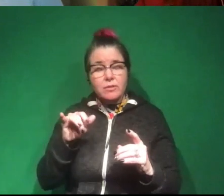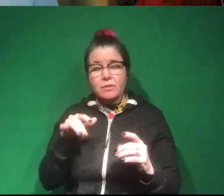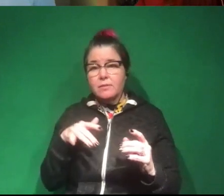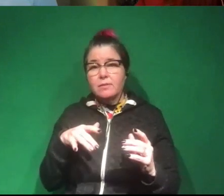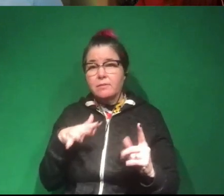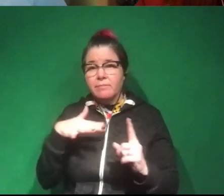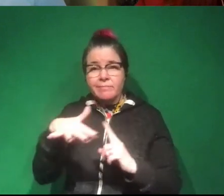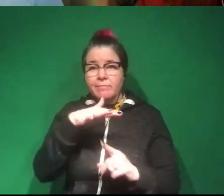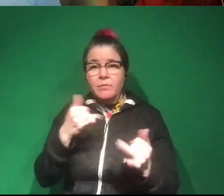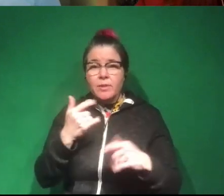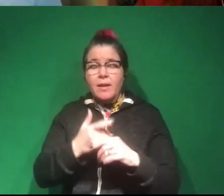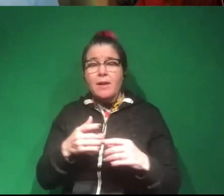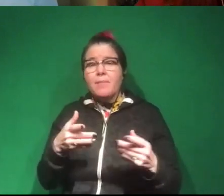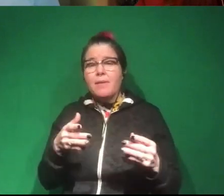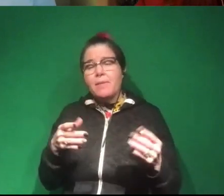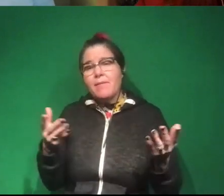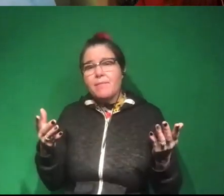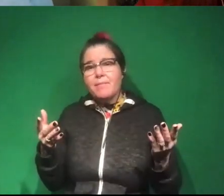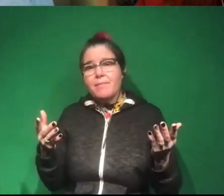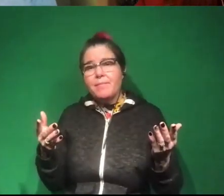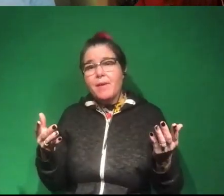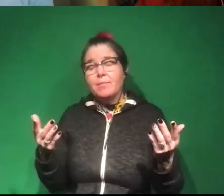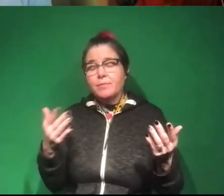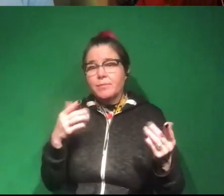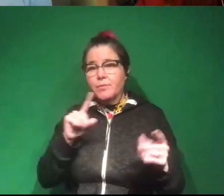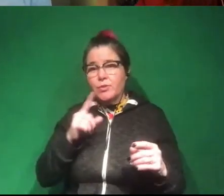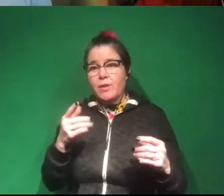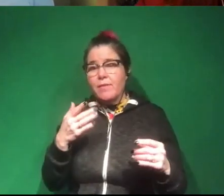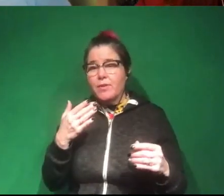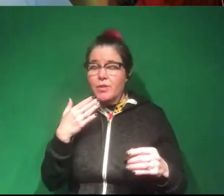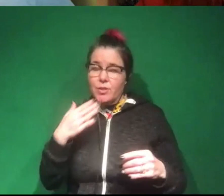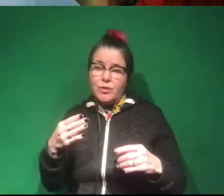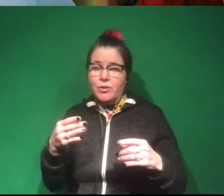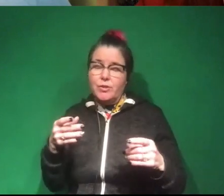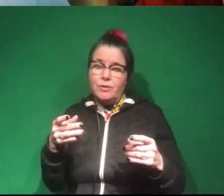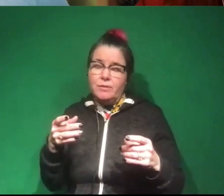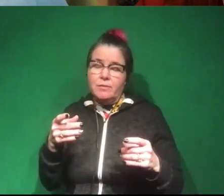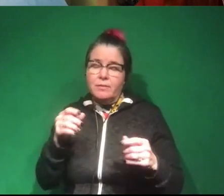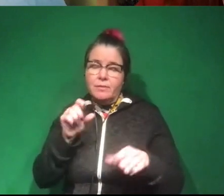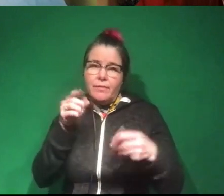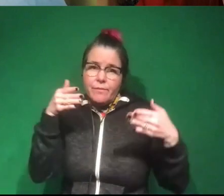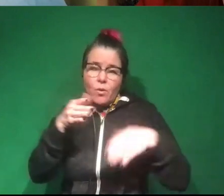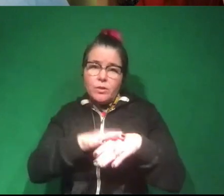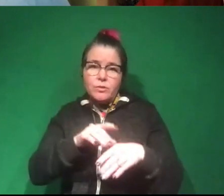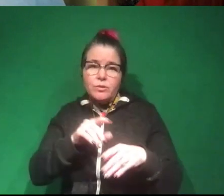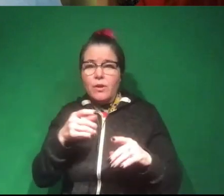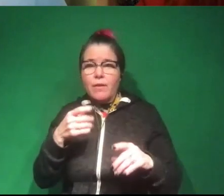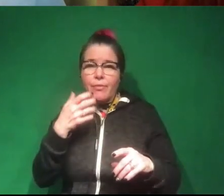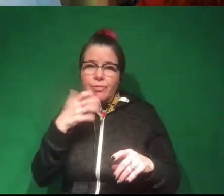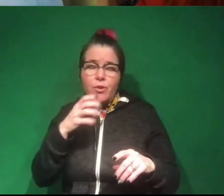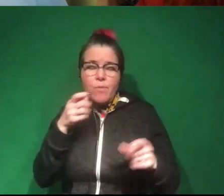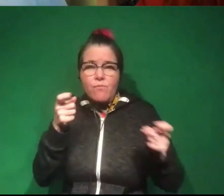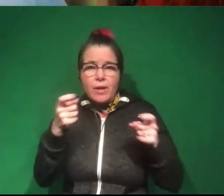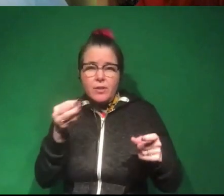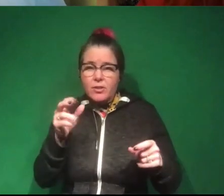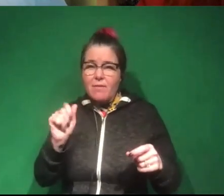probably better work on there's probably really good nice work on thermal regulation of ants and how that's being impacted. I'm just